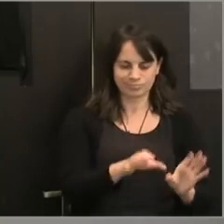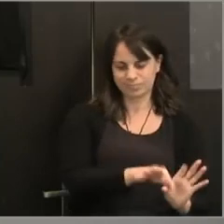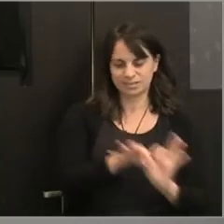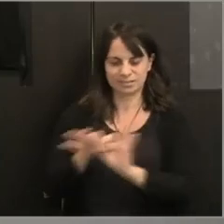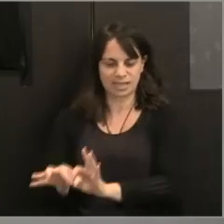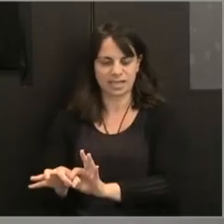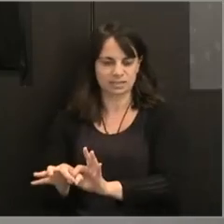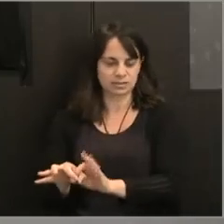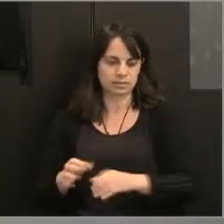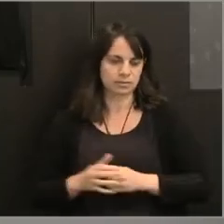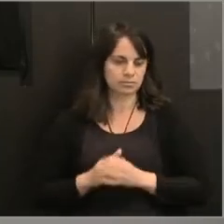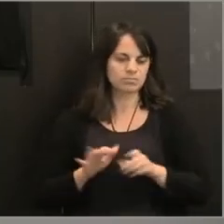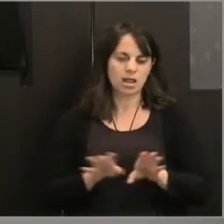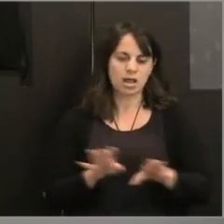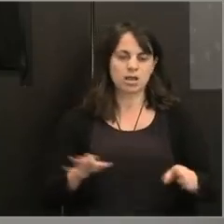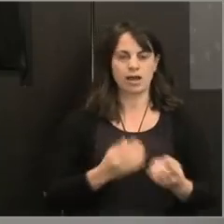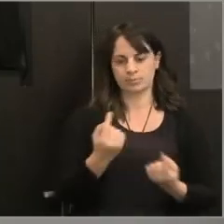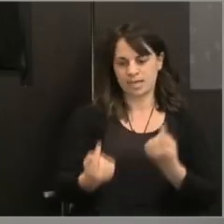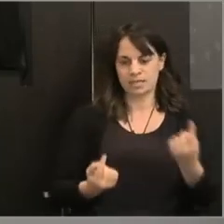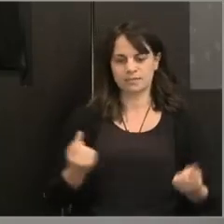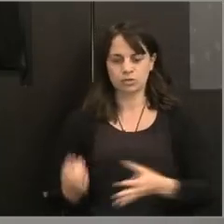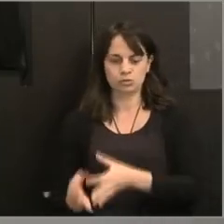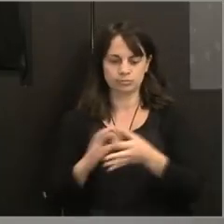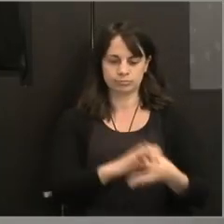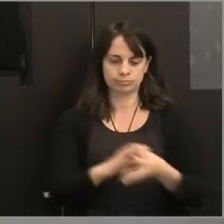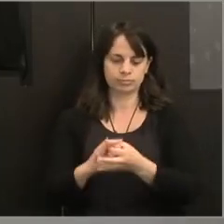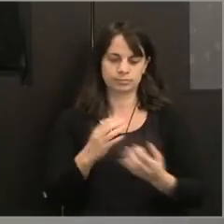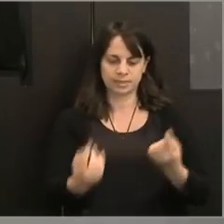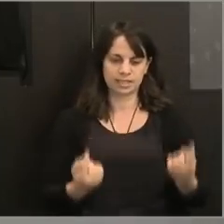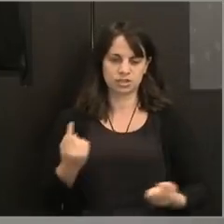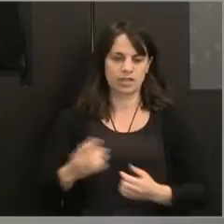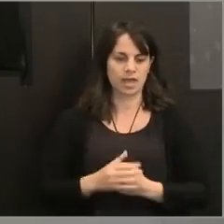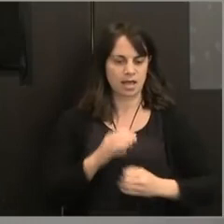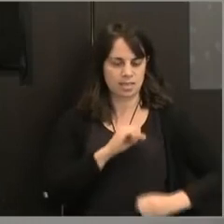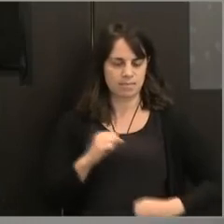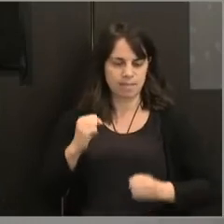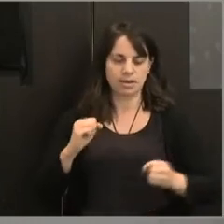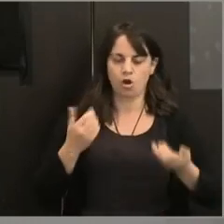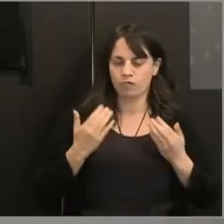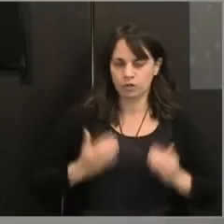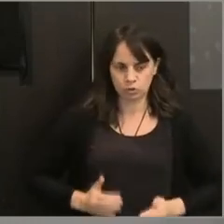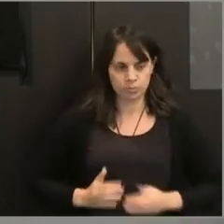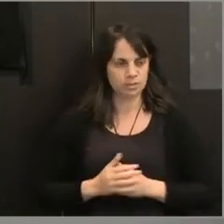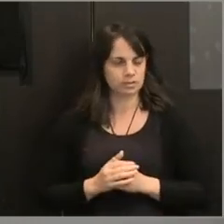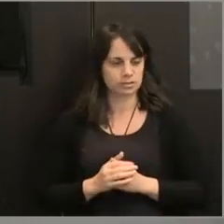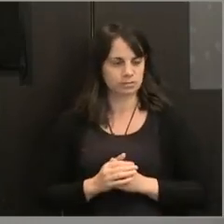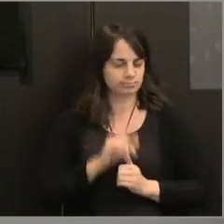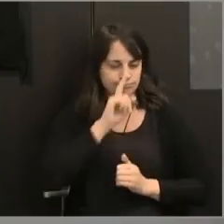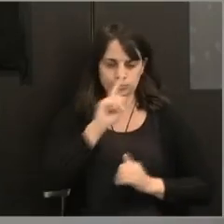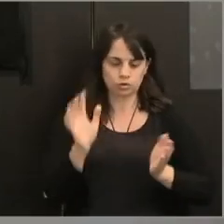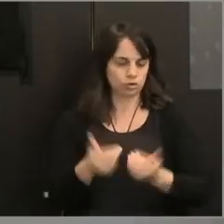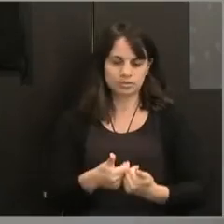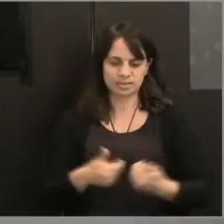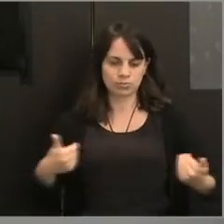in the same way that individuals were interdependent and the mana of humans was inseparable from